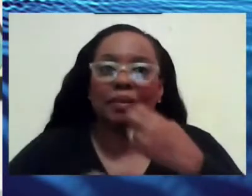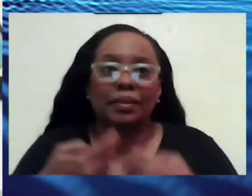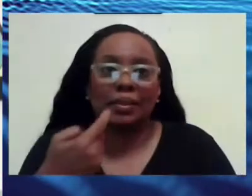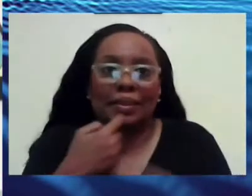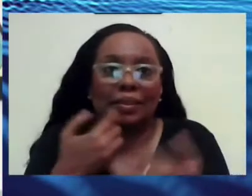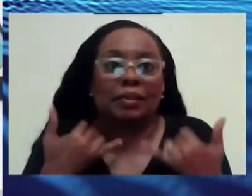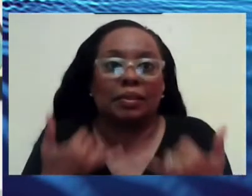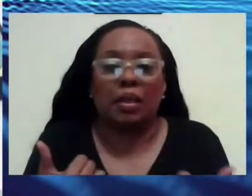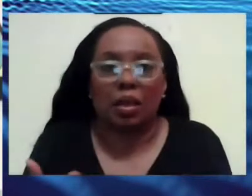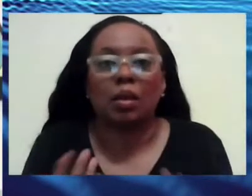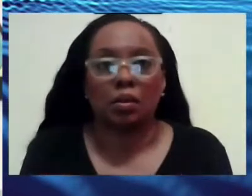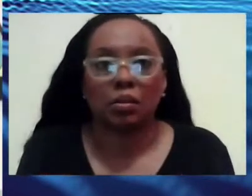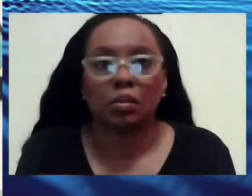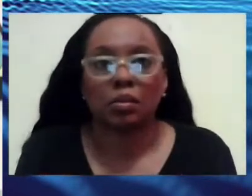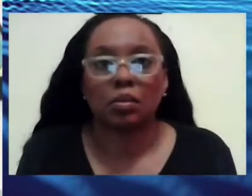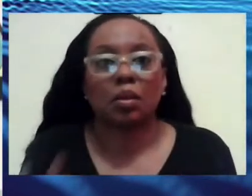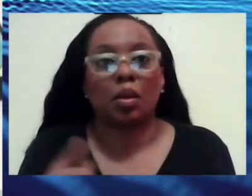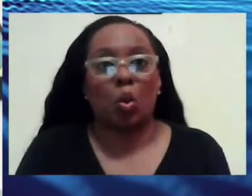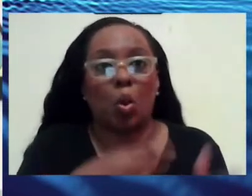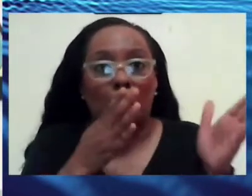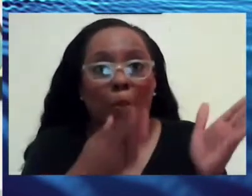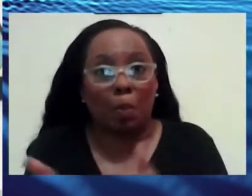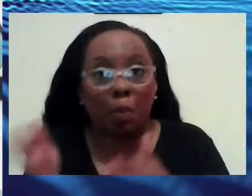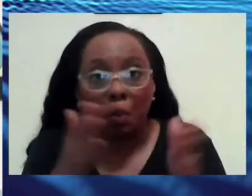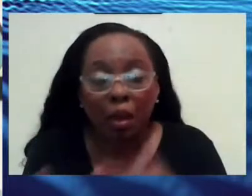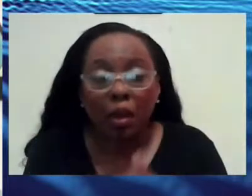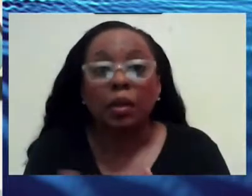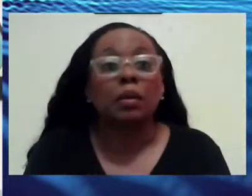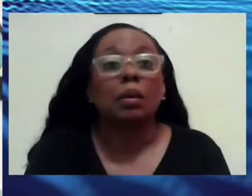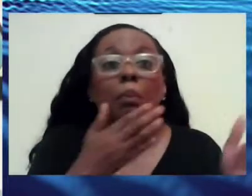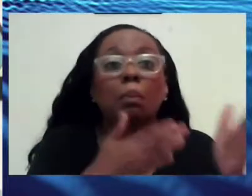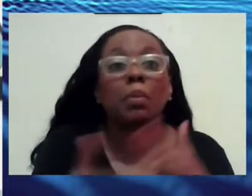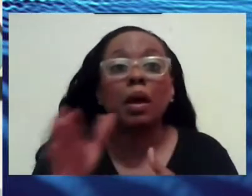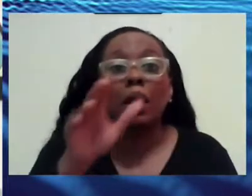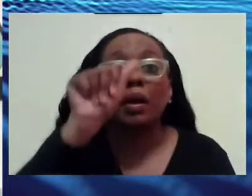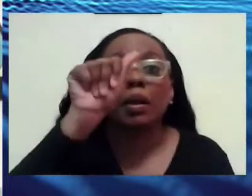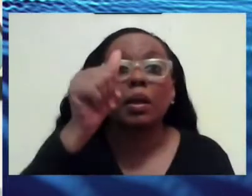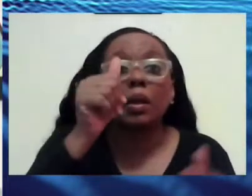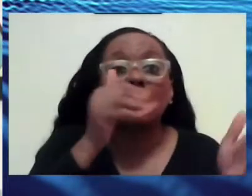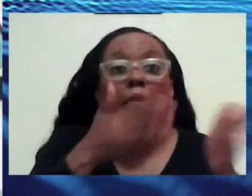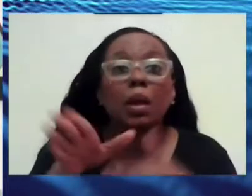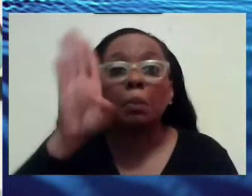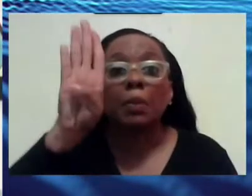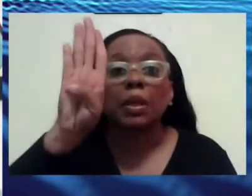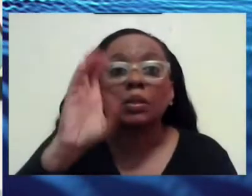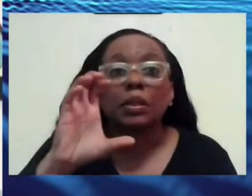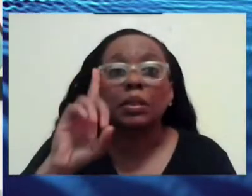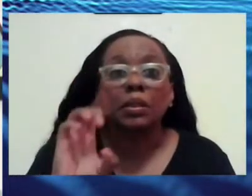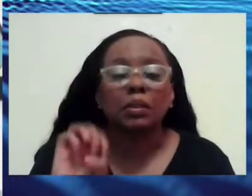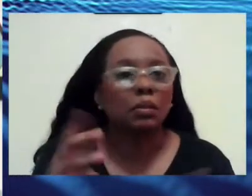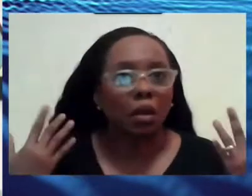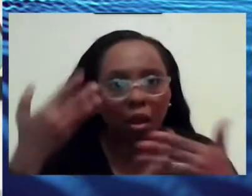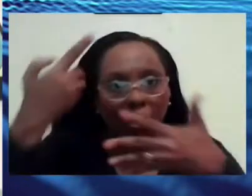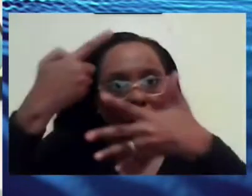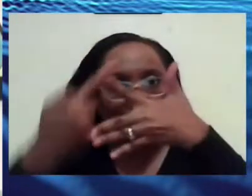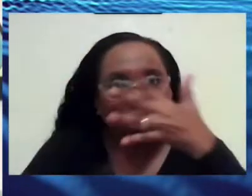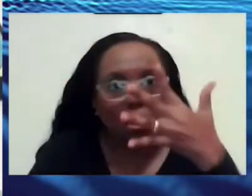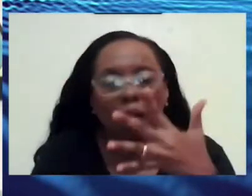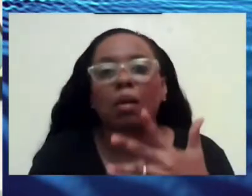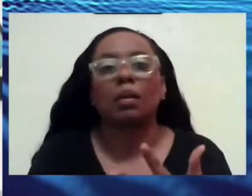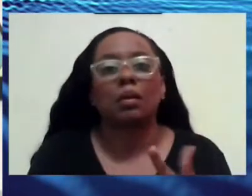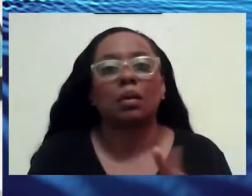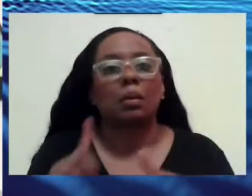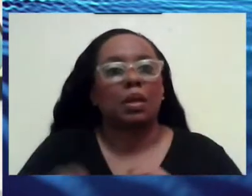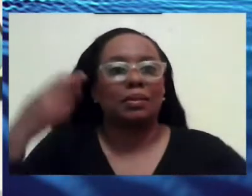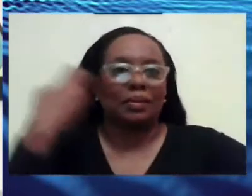be able to do so. We are planning for A, planning for B, C, and D, but at the same time, you know, it is